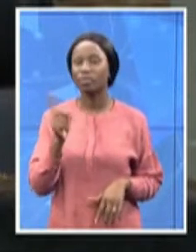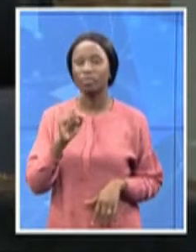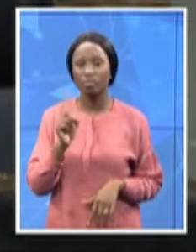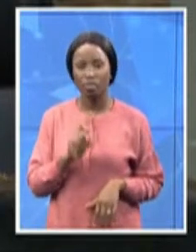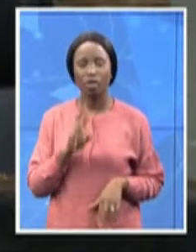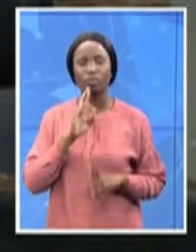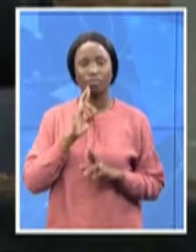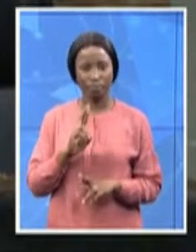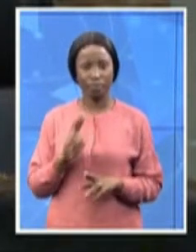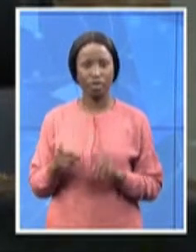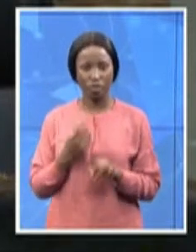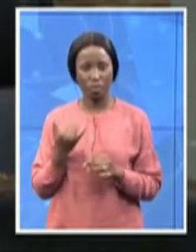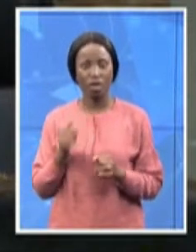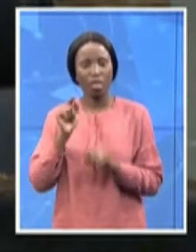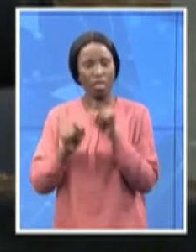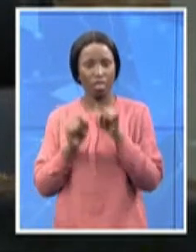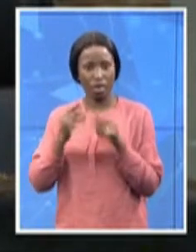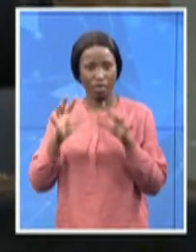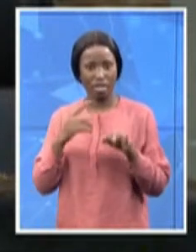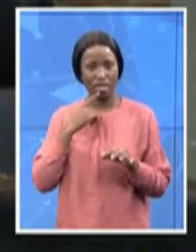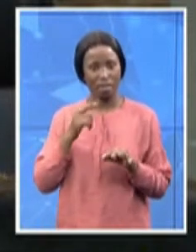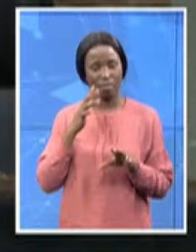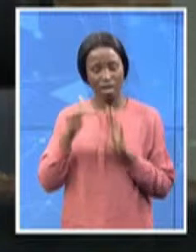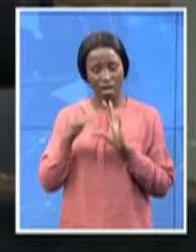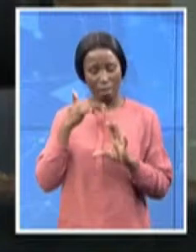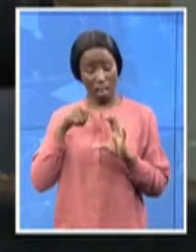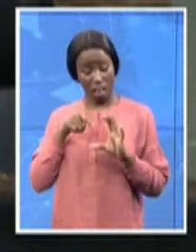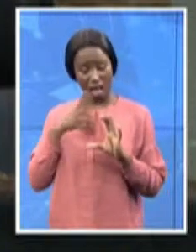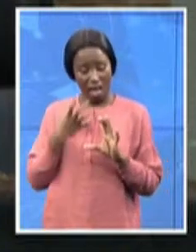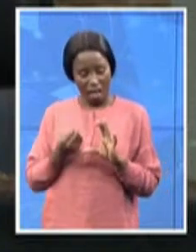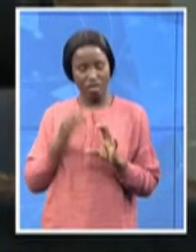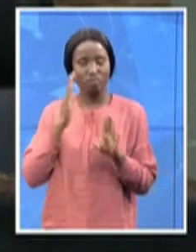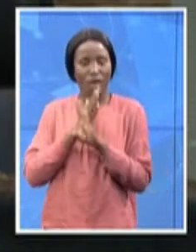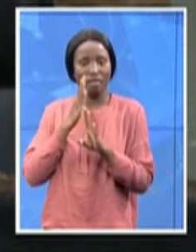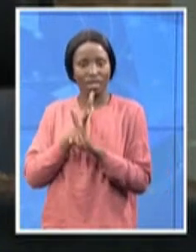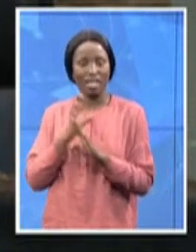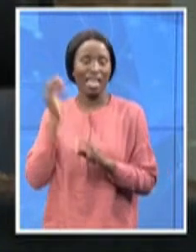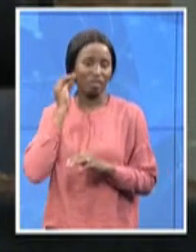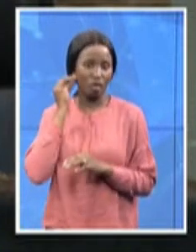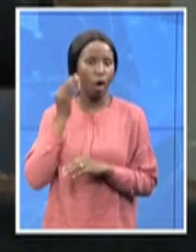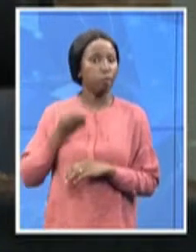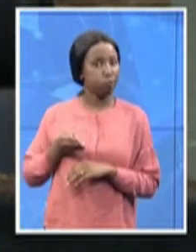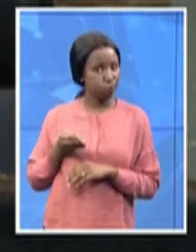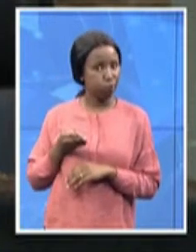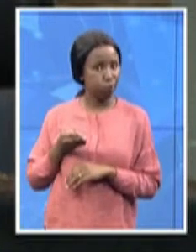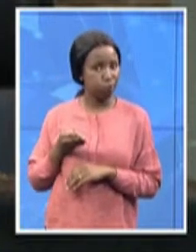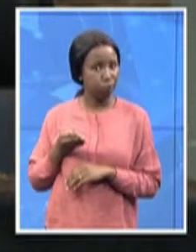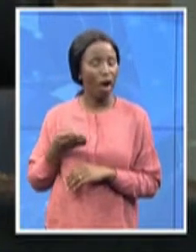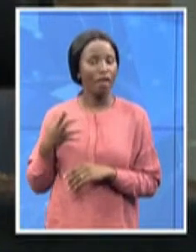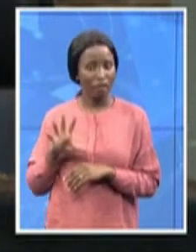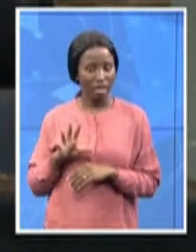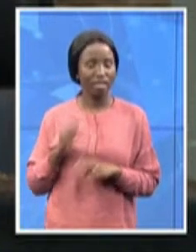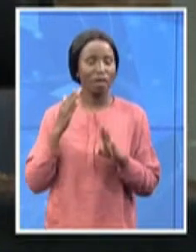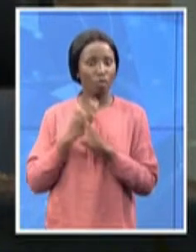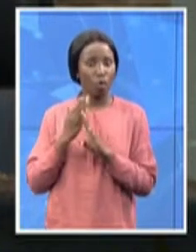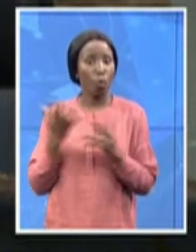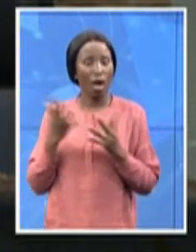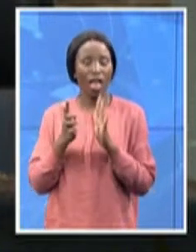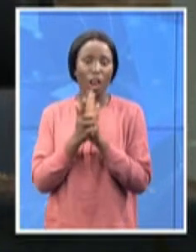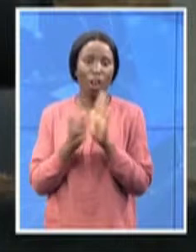private information that was protected in law and which was unlawfully obtained by the Public